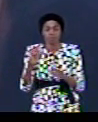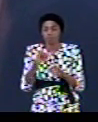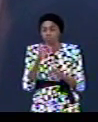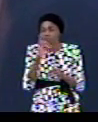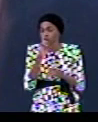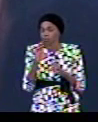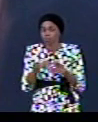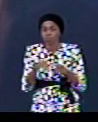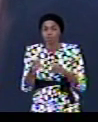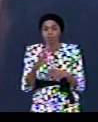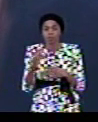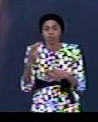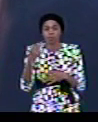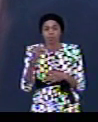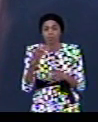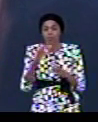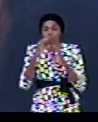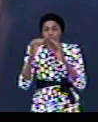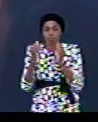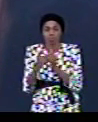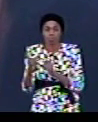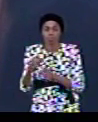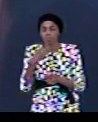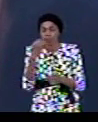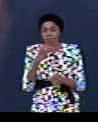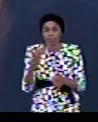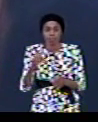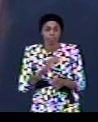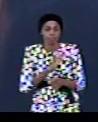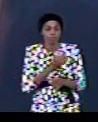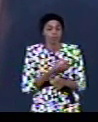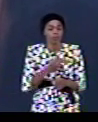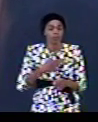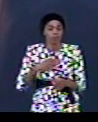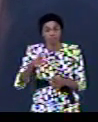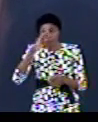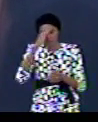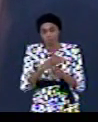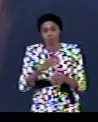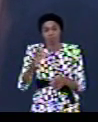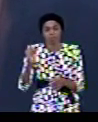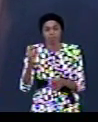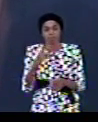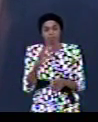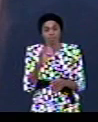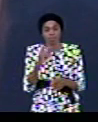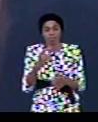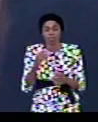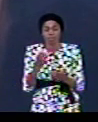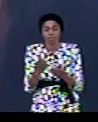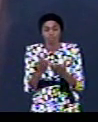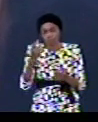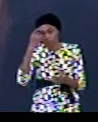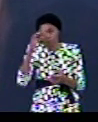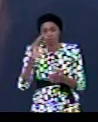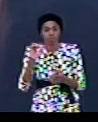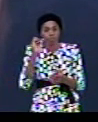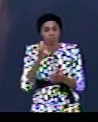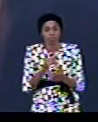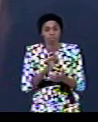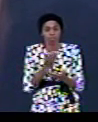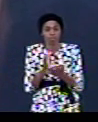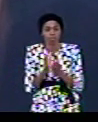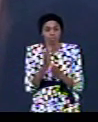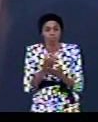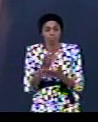And Hamor communed with them, saying, The soul of my son Shechem longeth for your daughter. I pray you give